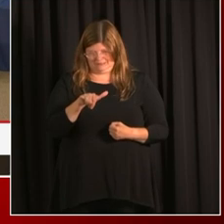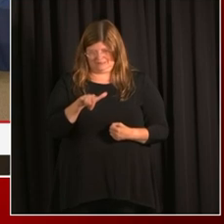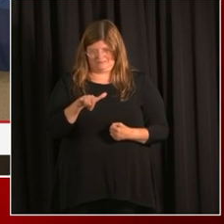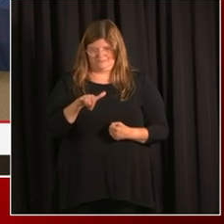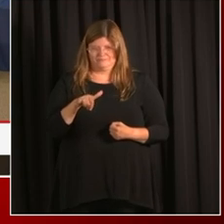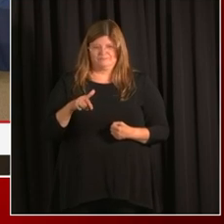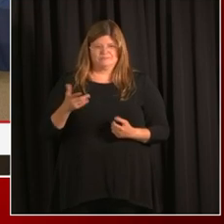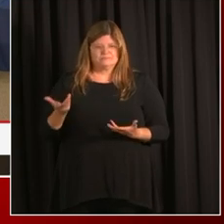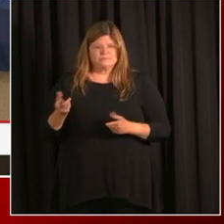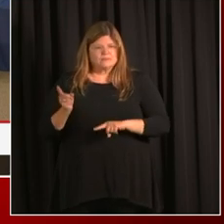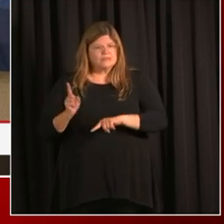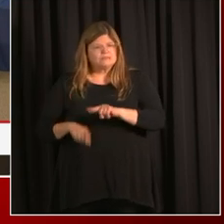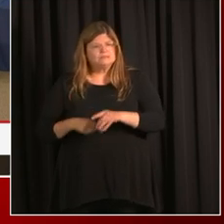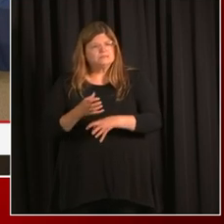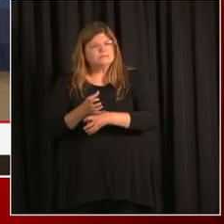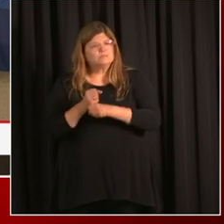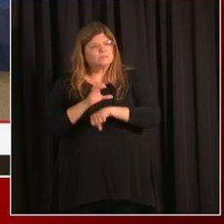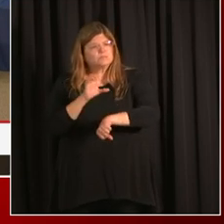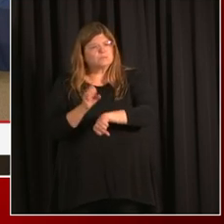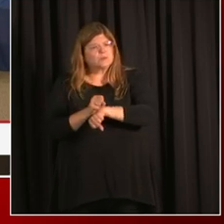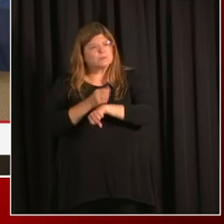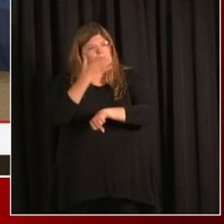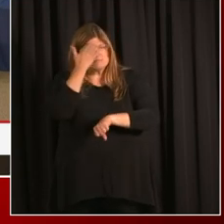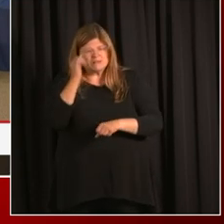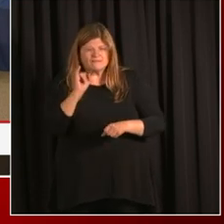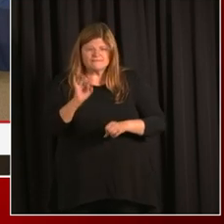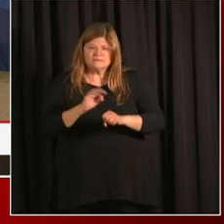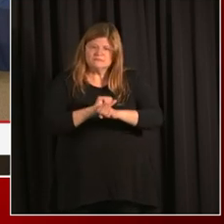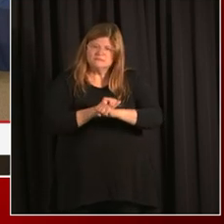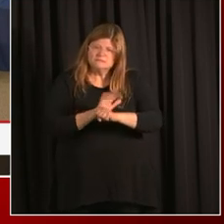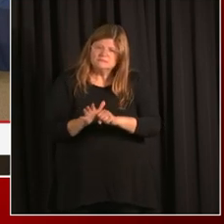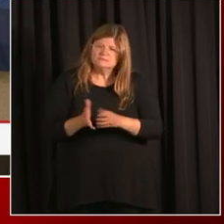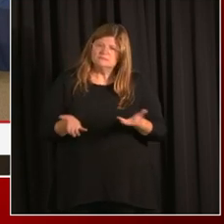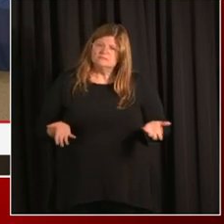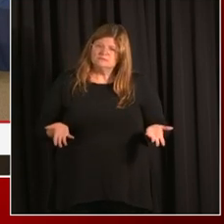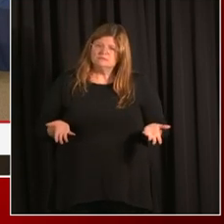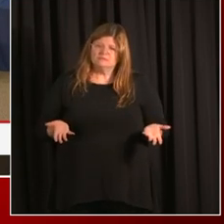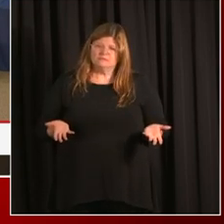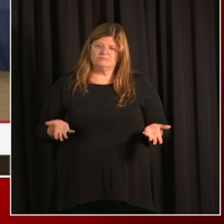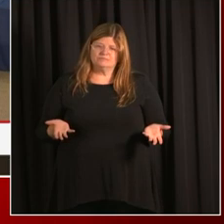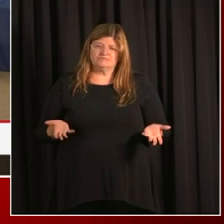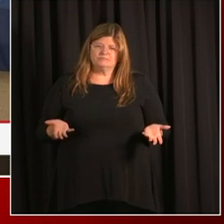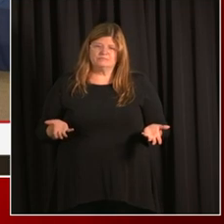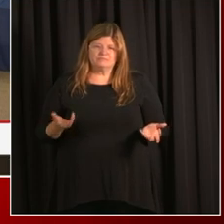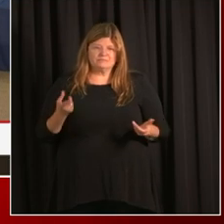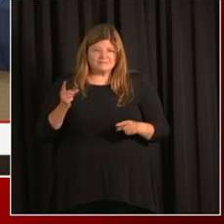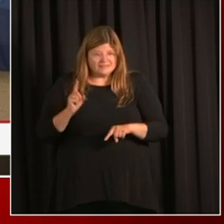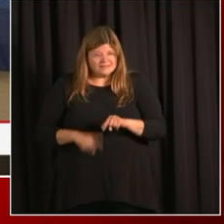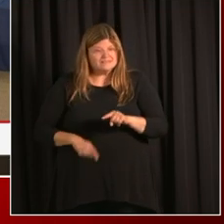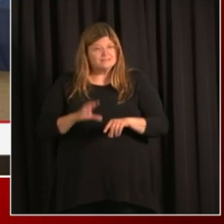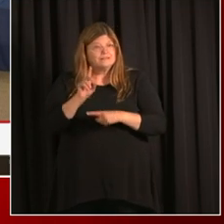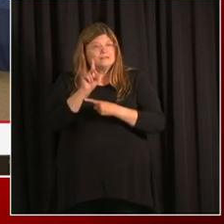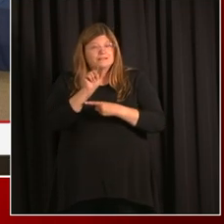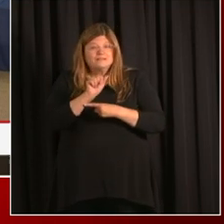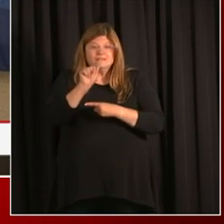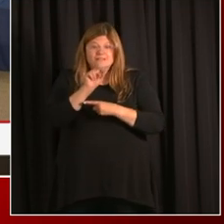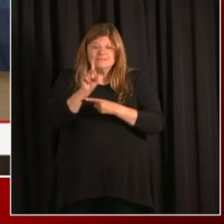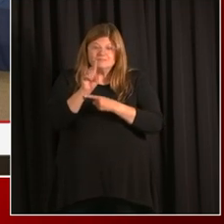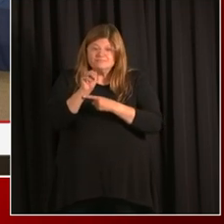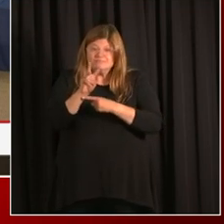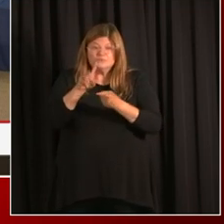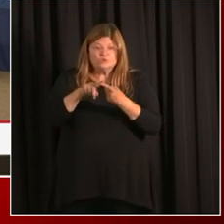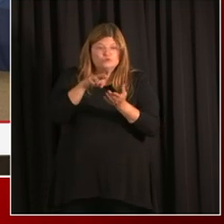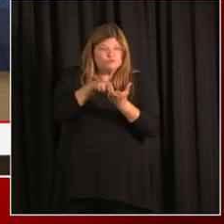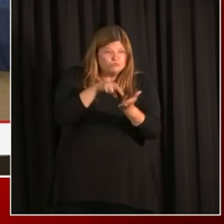They cannot get an appointment due to COVID-19. They cannot get an appointment at DMV to register